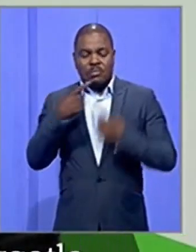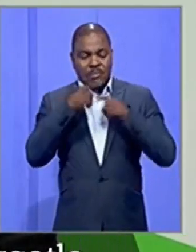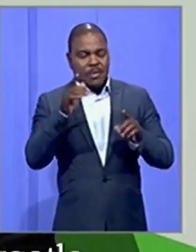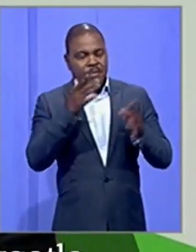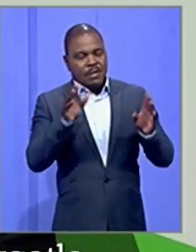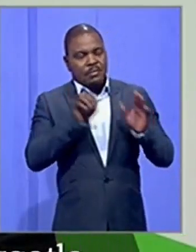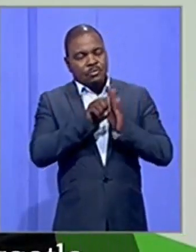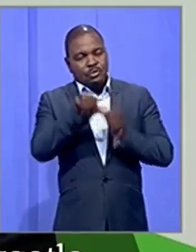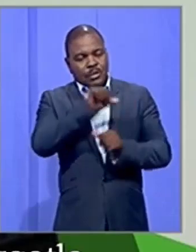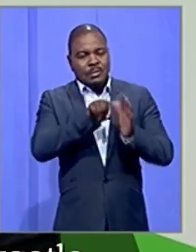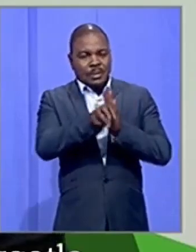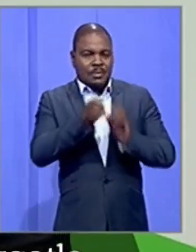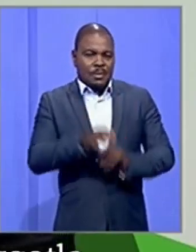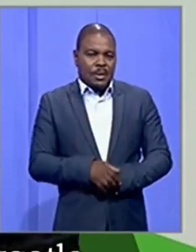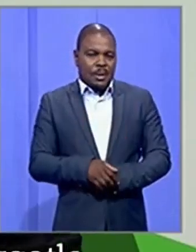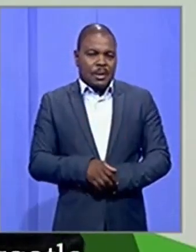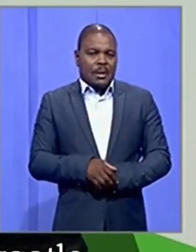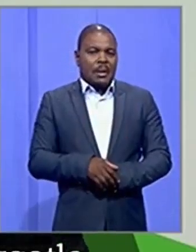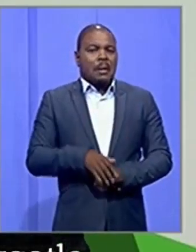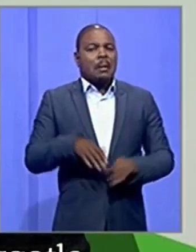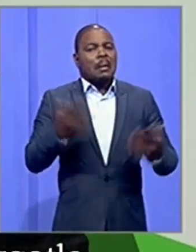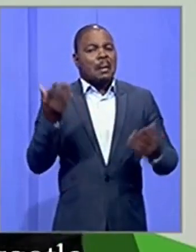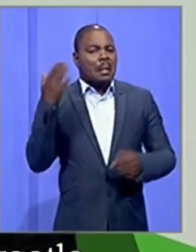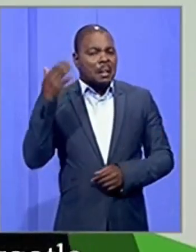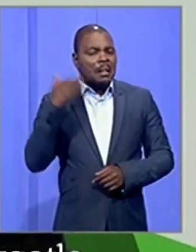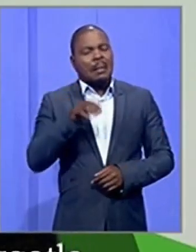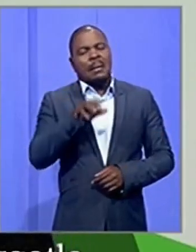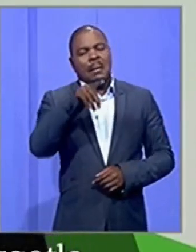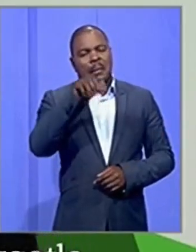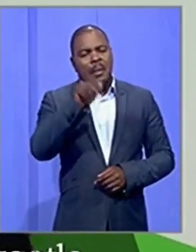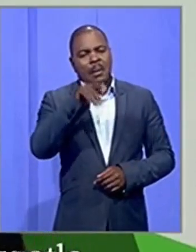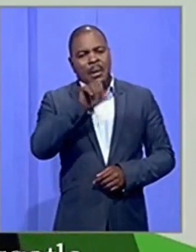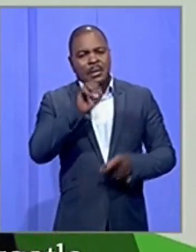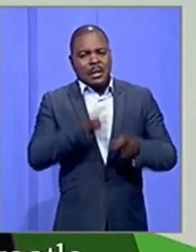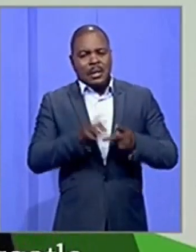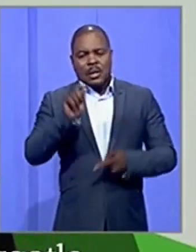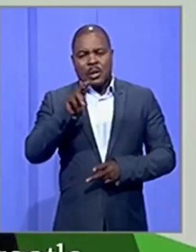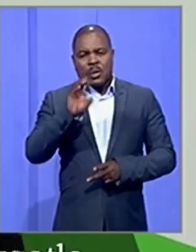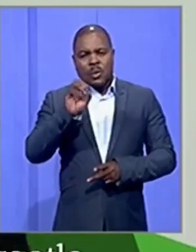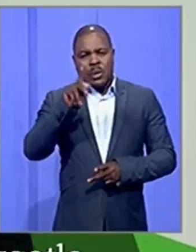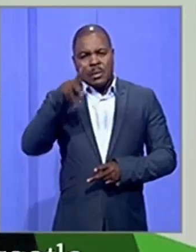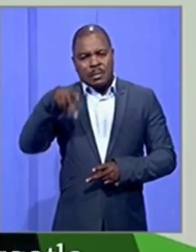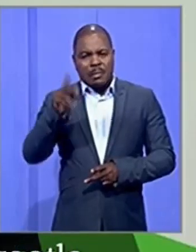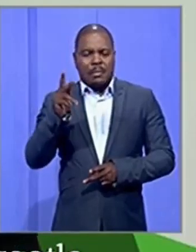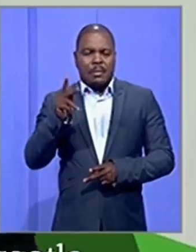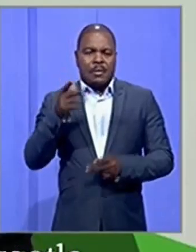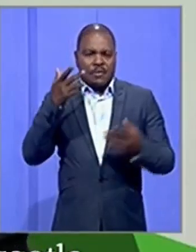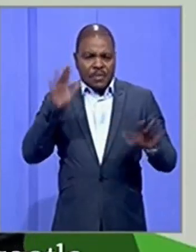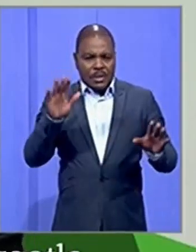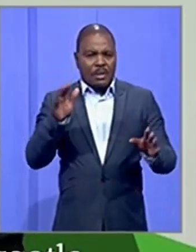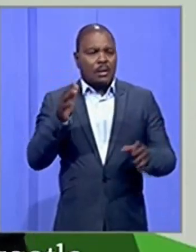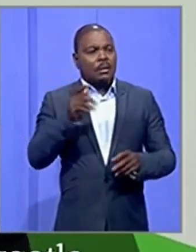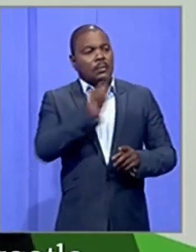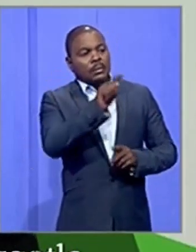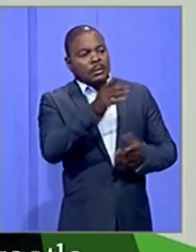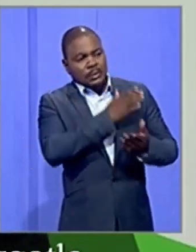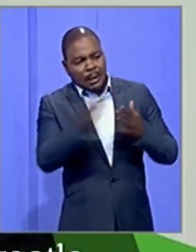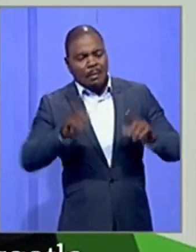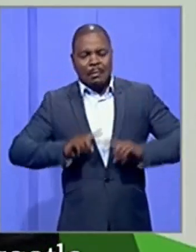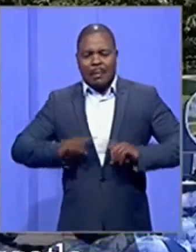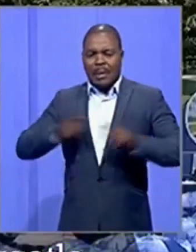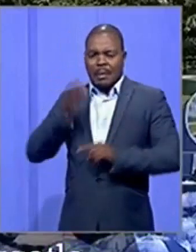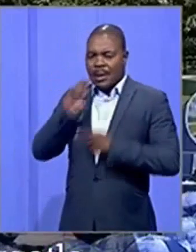announcement, Mayors Papas, former Mayor Trollip, and a variety of other mayors in the party have come out to completely refute what he